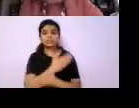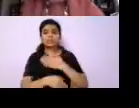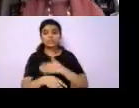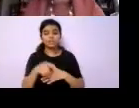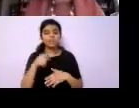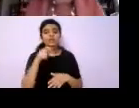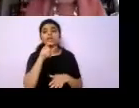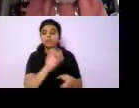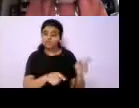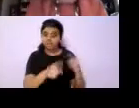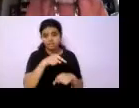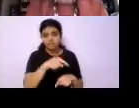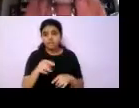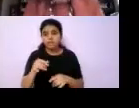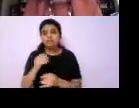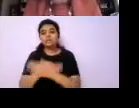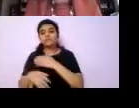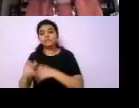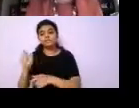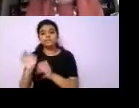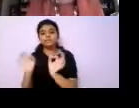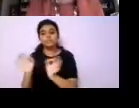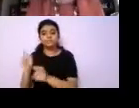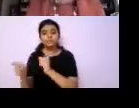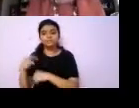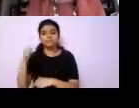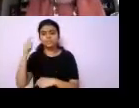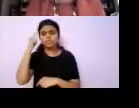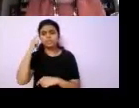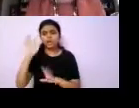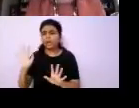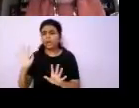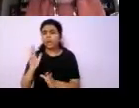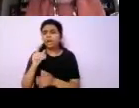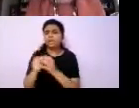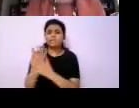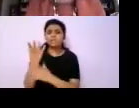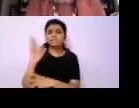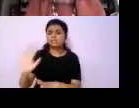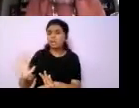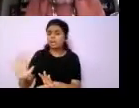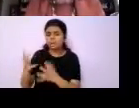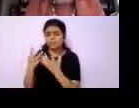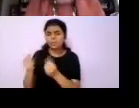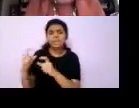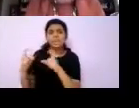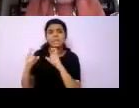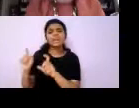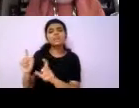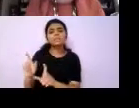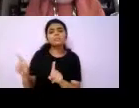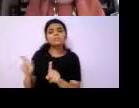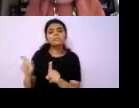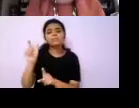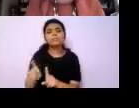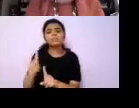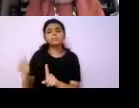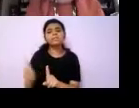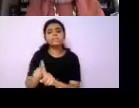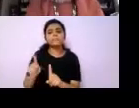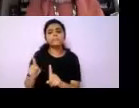needs, they run roughshod over the agency of the dependent and the disabled